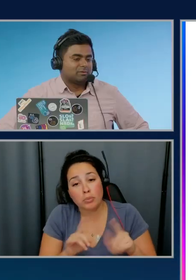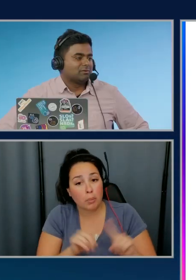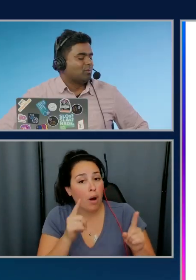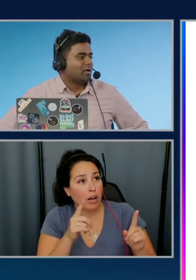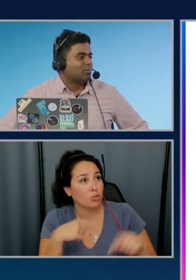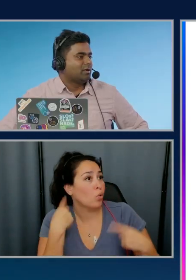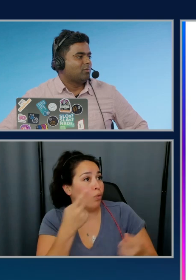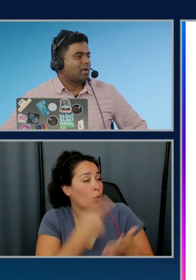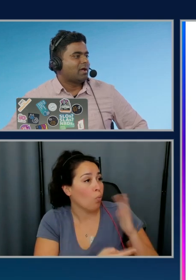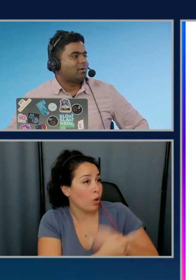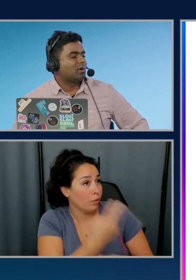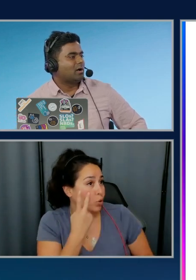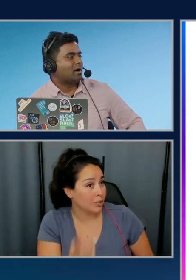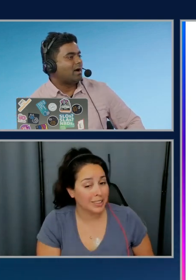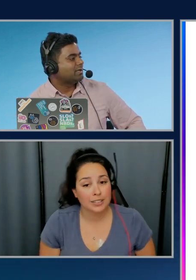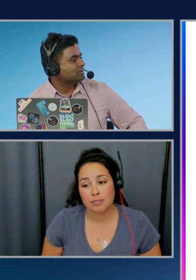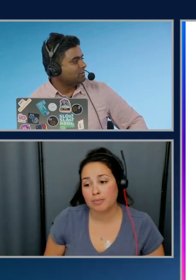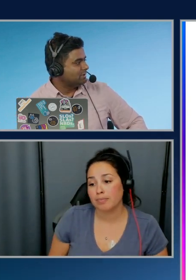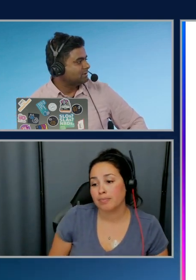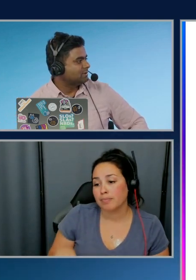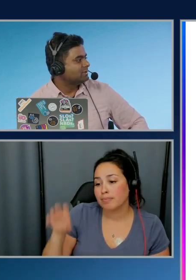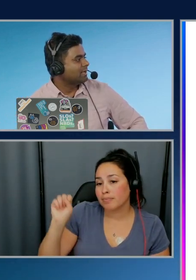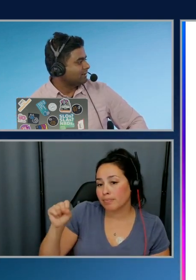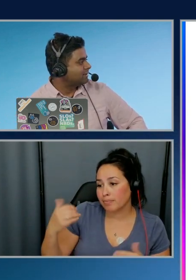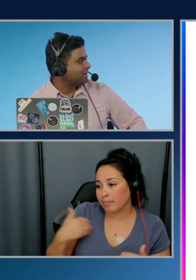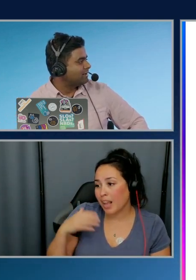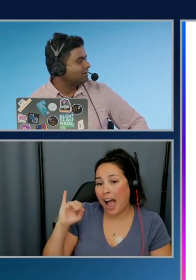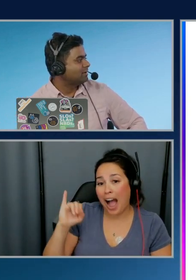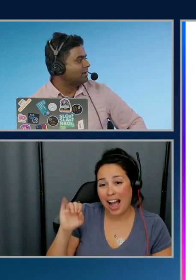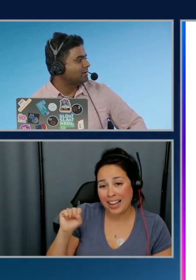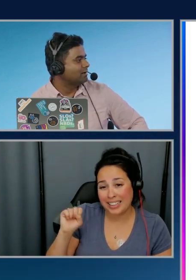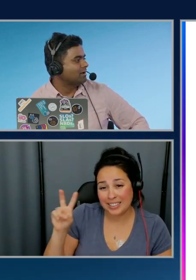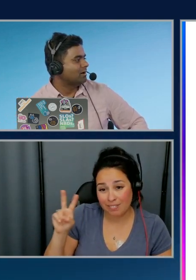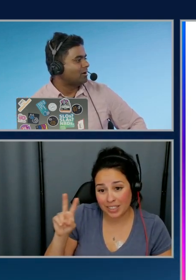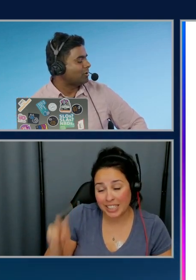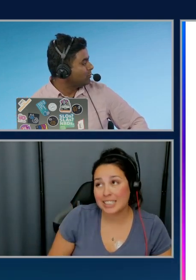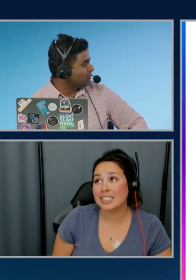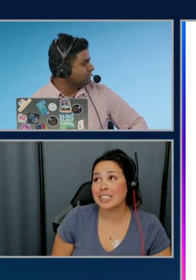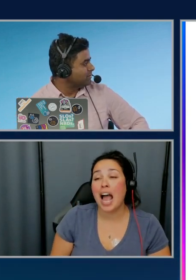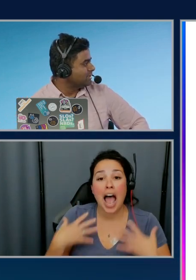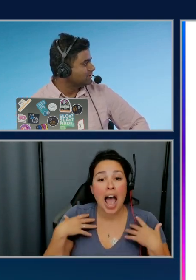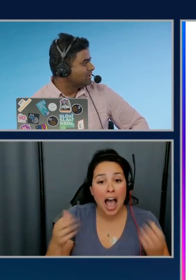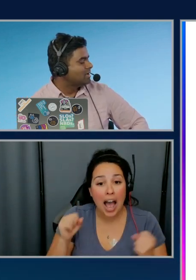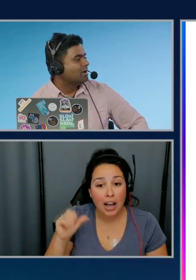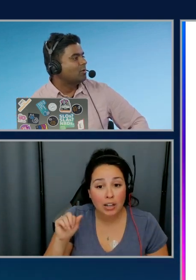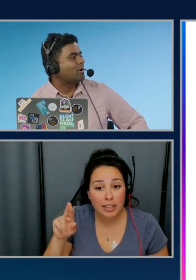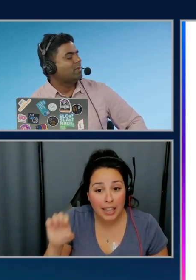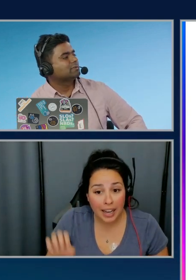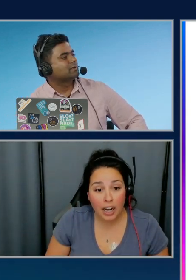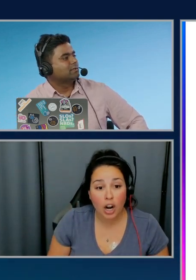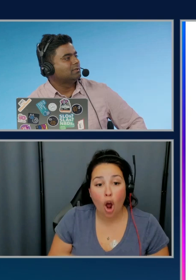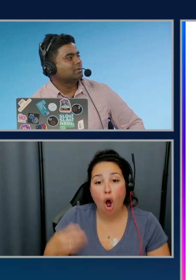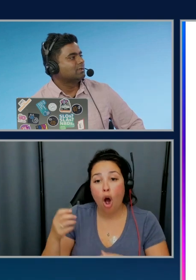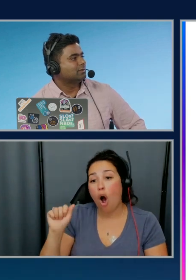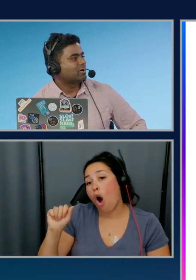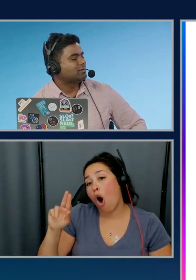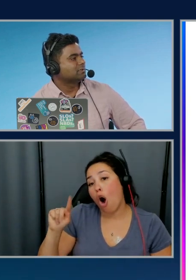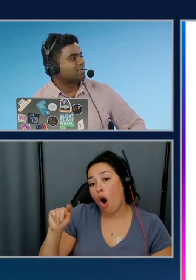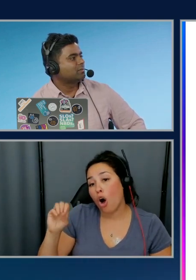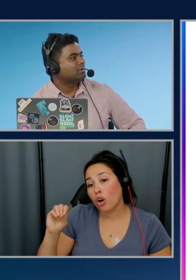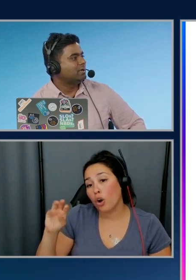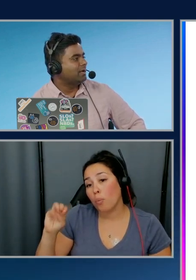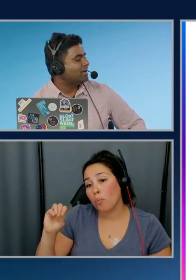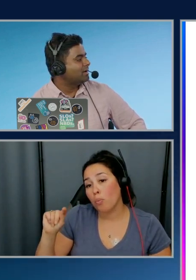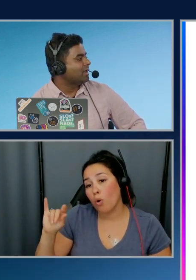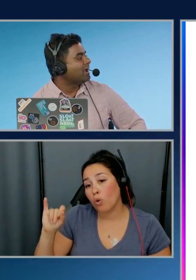far? Absolutely. We have ISVs in healthcare and automotive space who are basically trying to